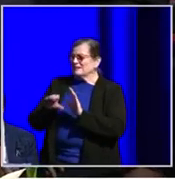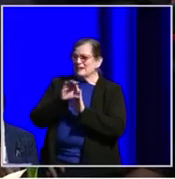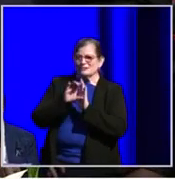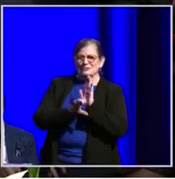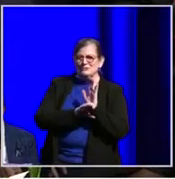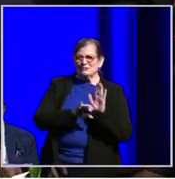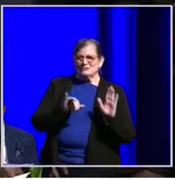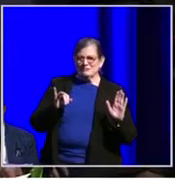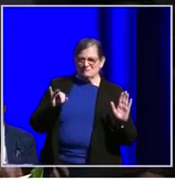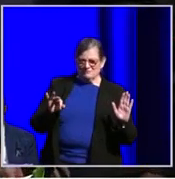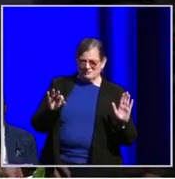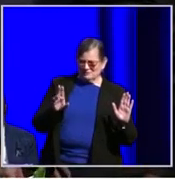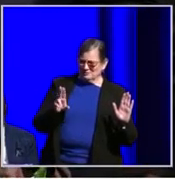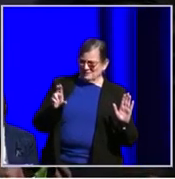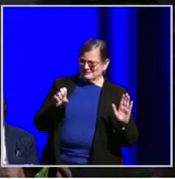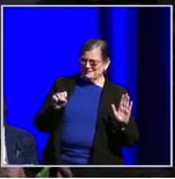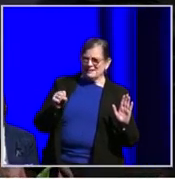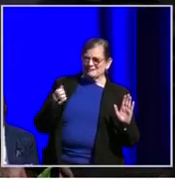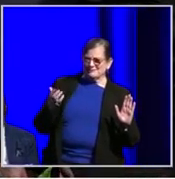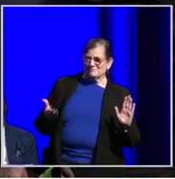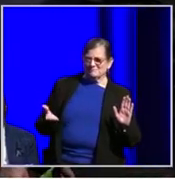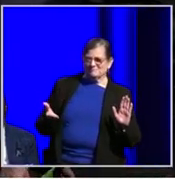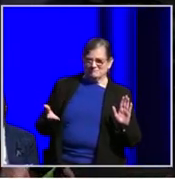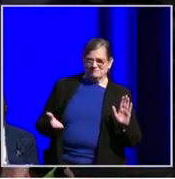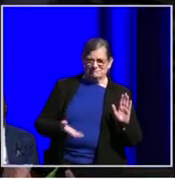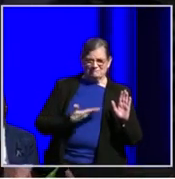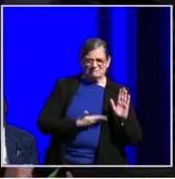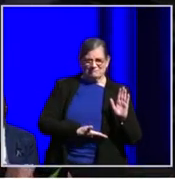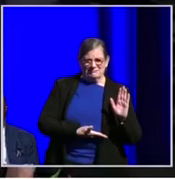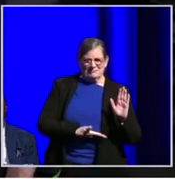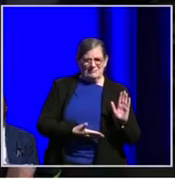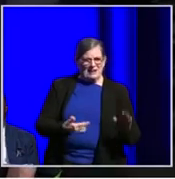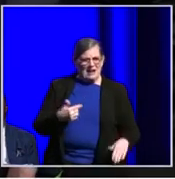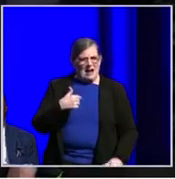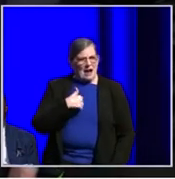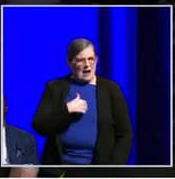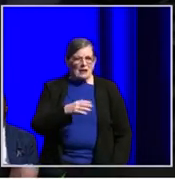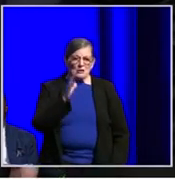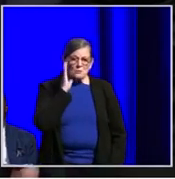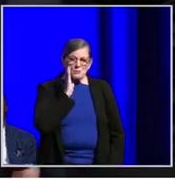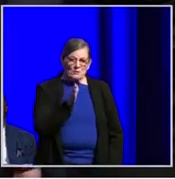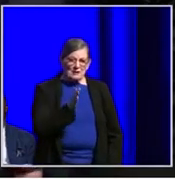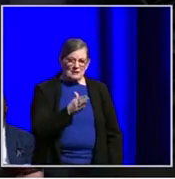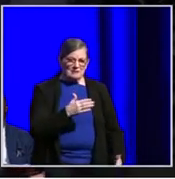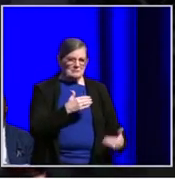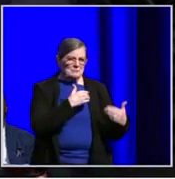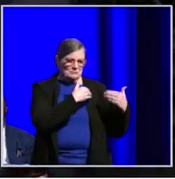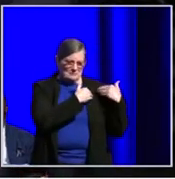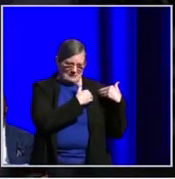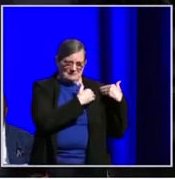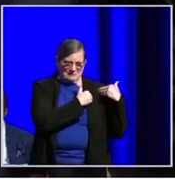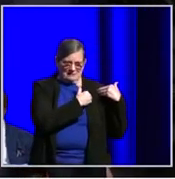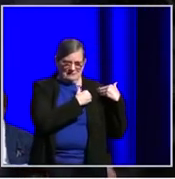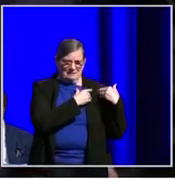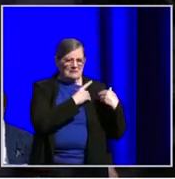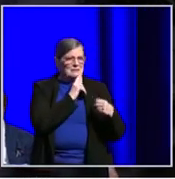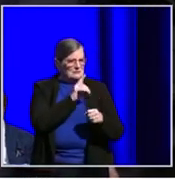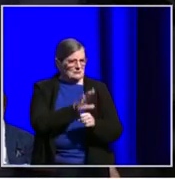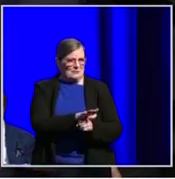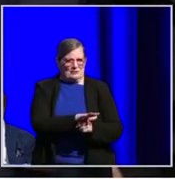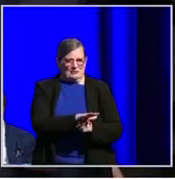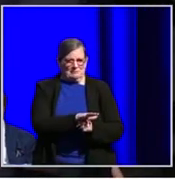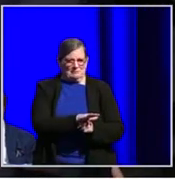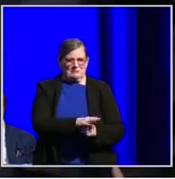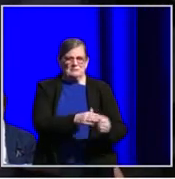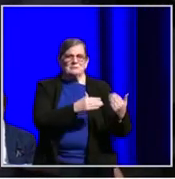The Constitution of the United States. And will faithfully discharge. And will faithfully discharge. The duties of the Office of